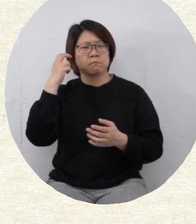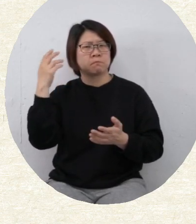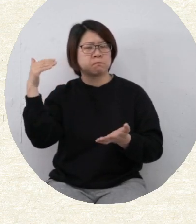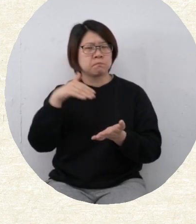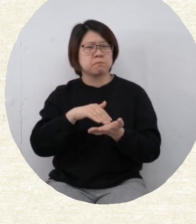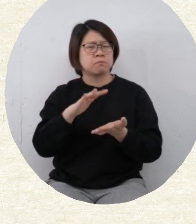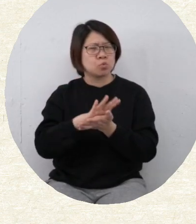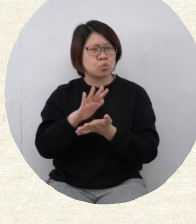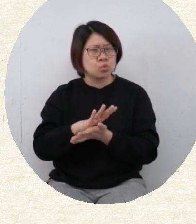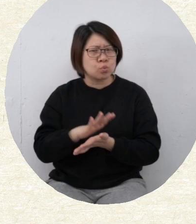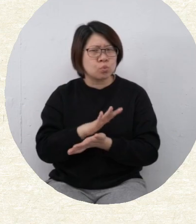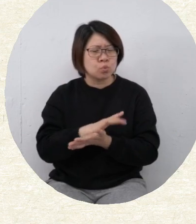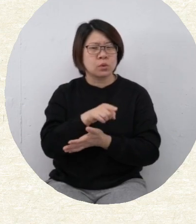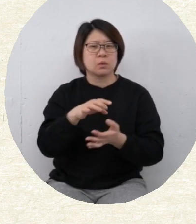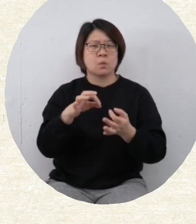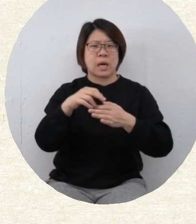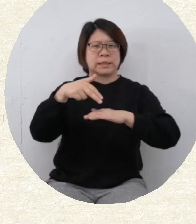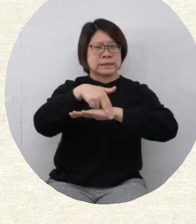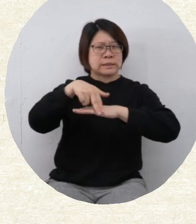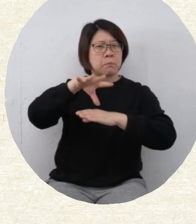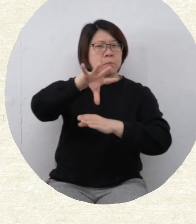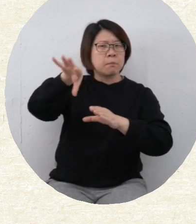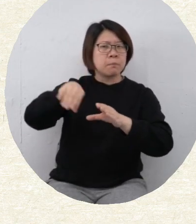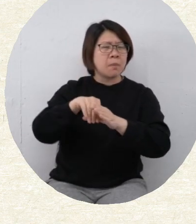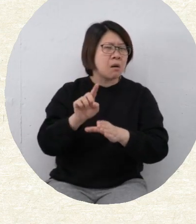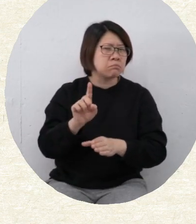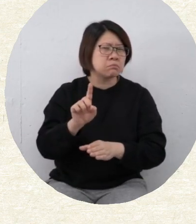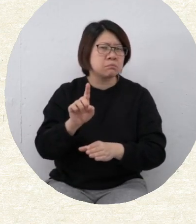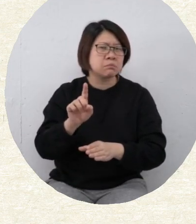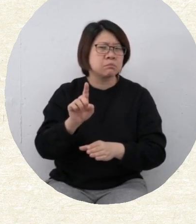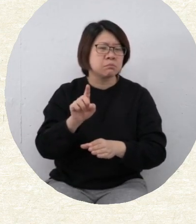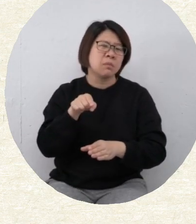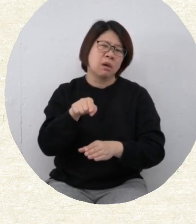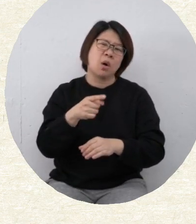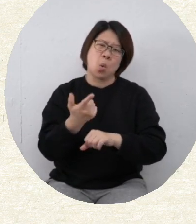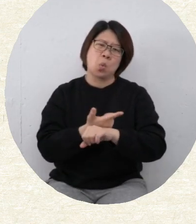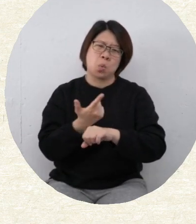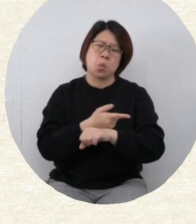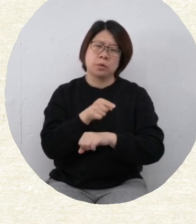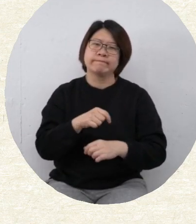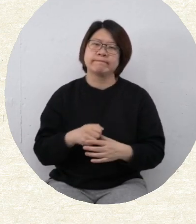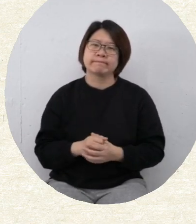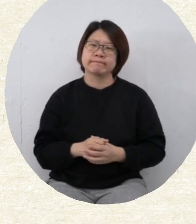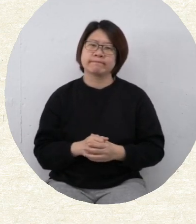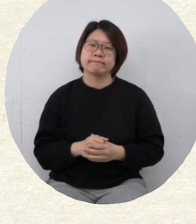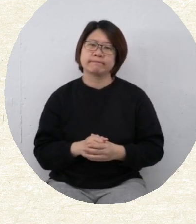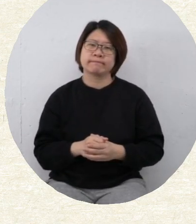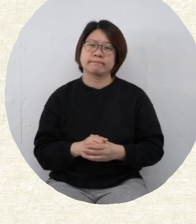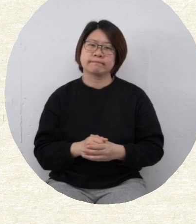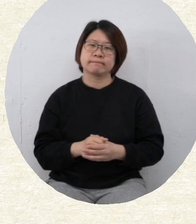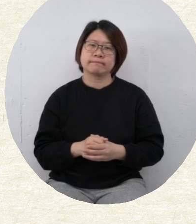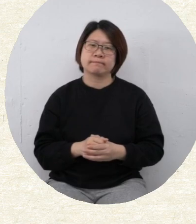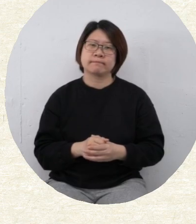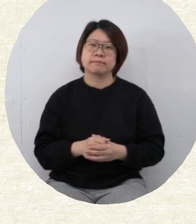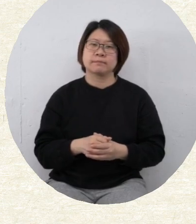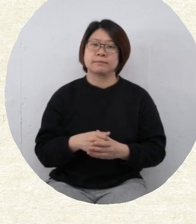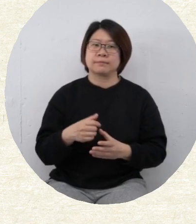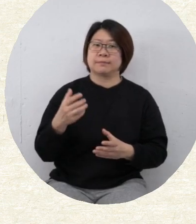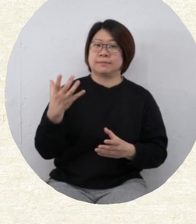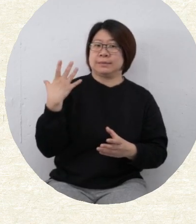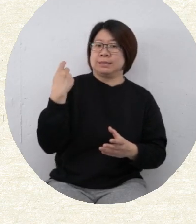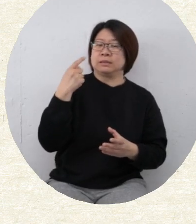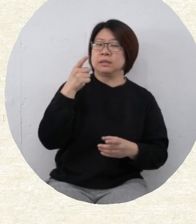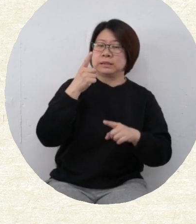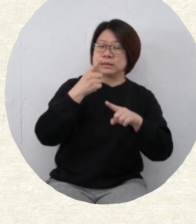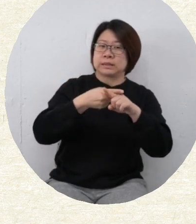I've been thinking about it for a while, not really knowing how to make this into work because it just didn't seem interesting